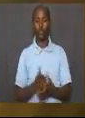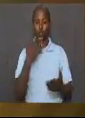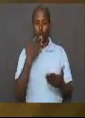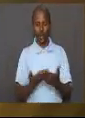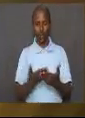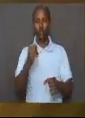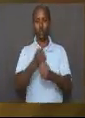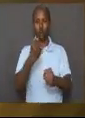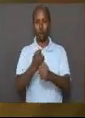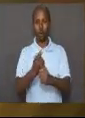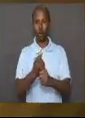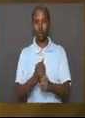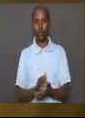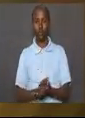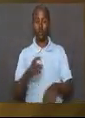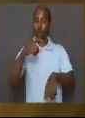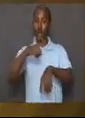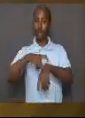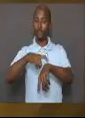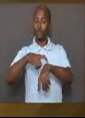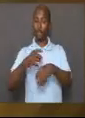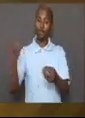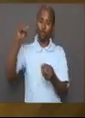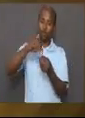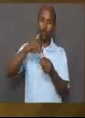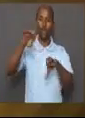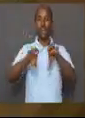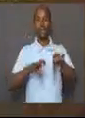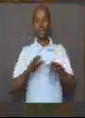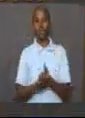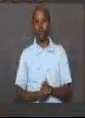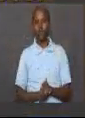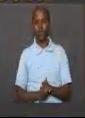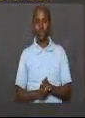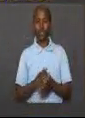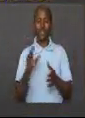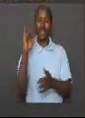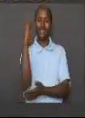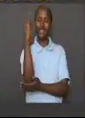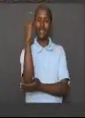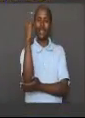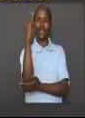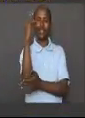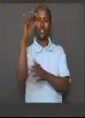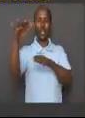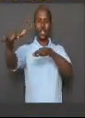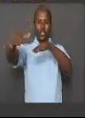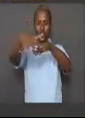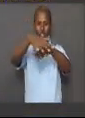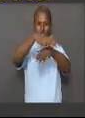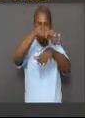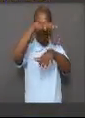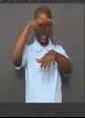work. We have time for one more activity. A tree casts a shadow